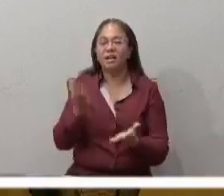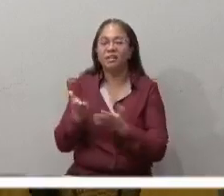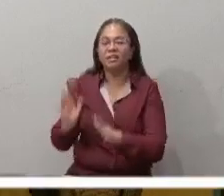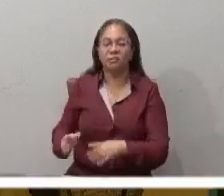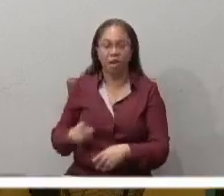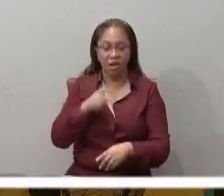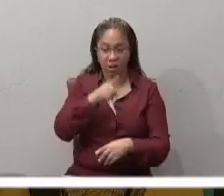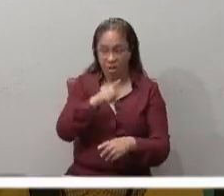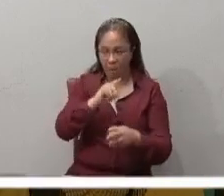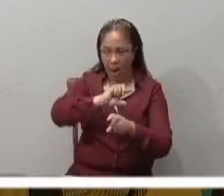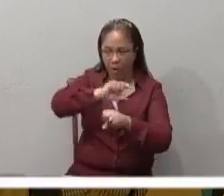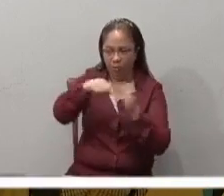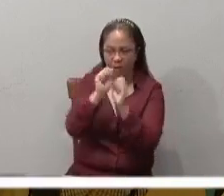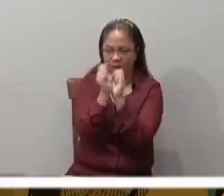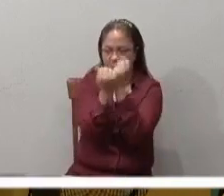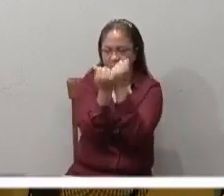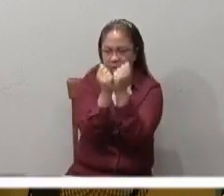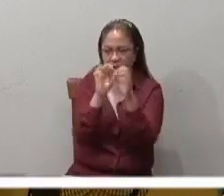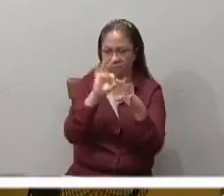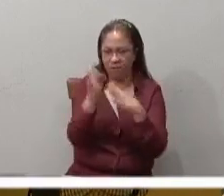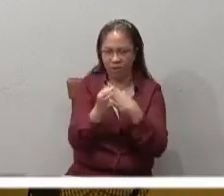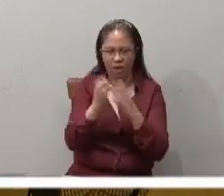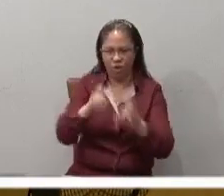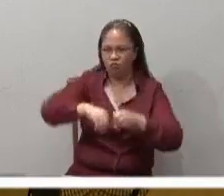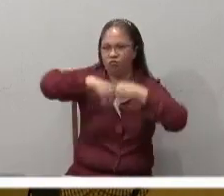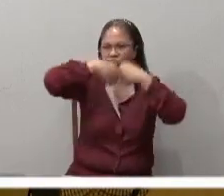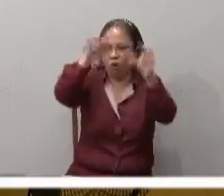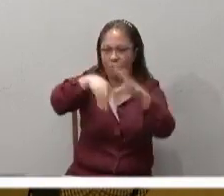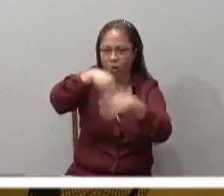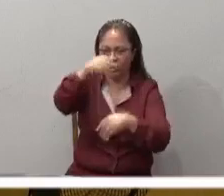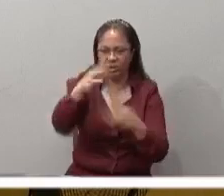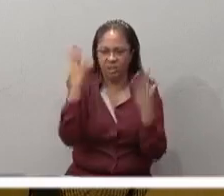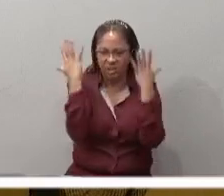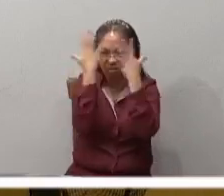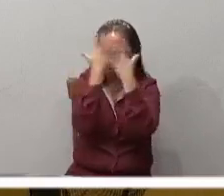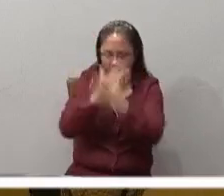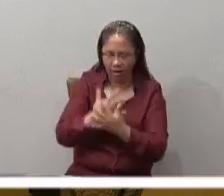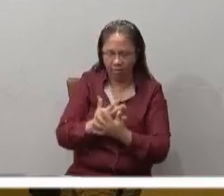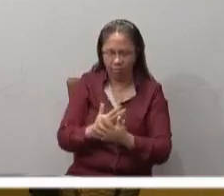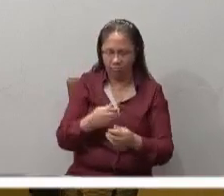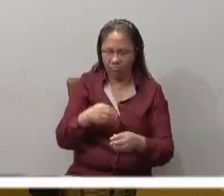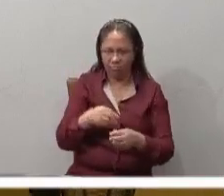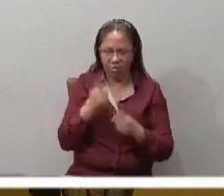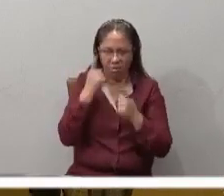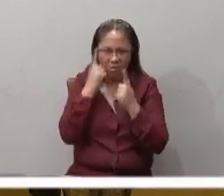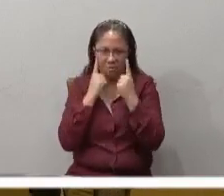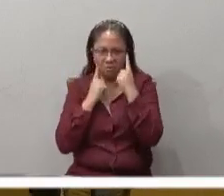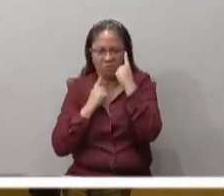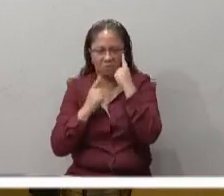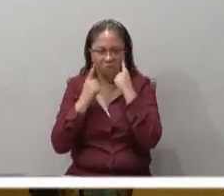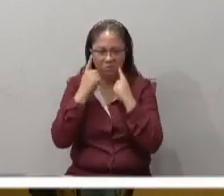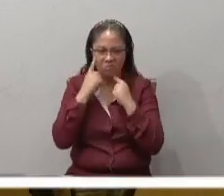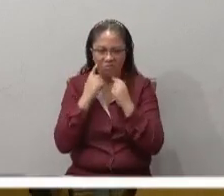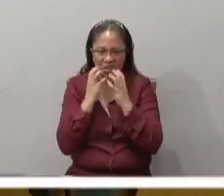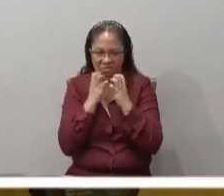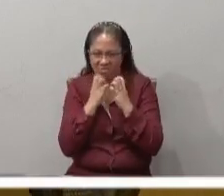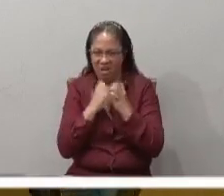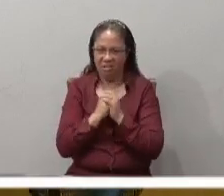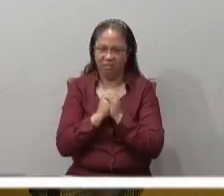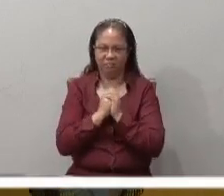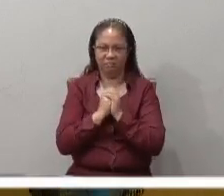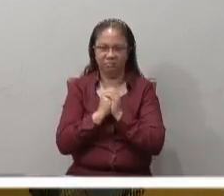him hand and foot, and throw him out into the dark, where there will be weeping and grinding of